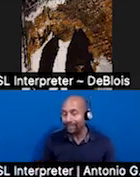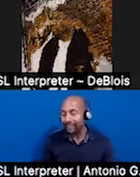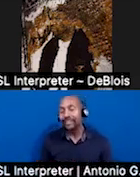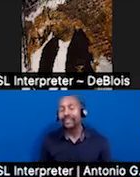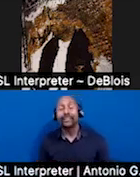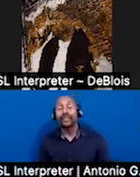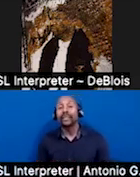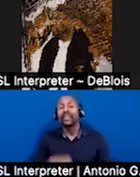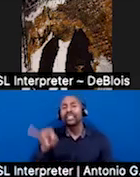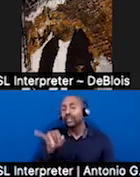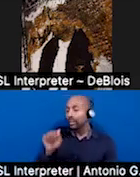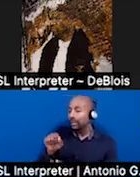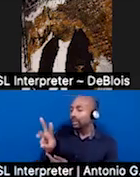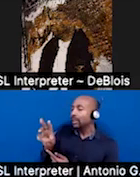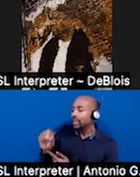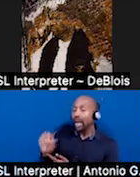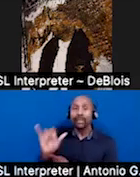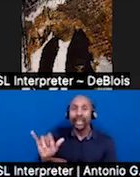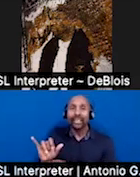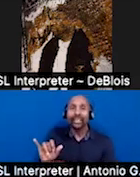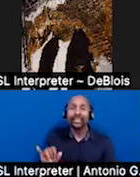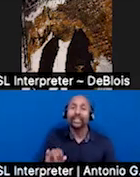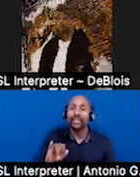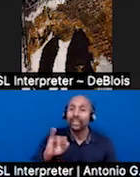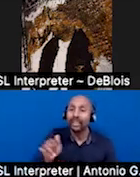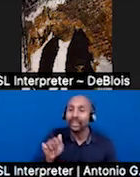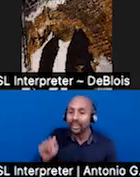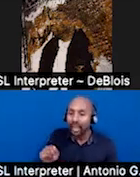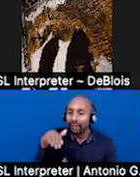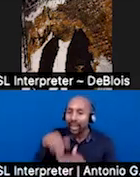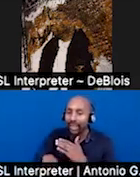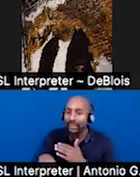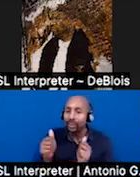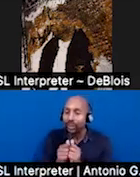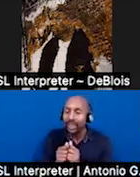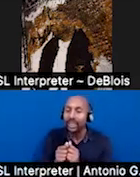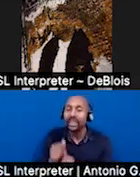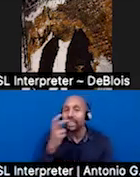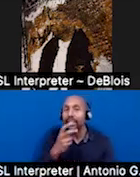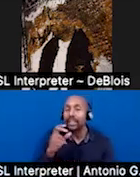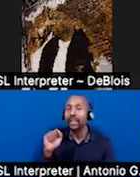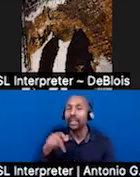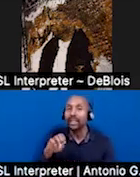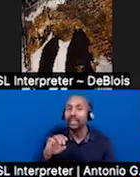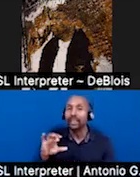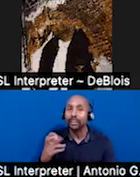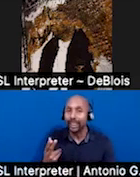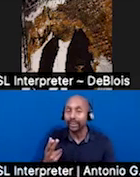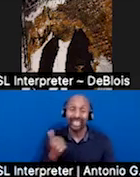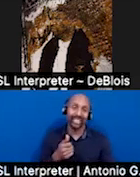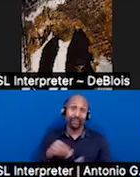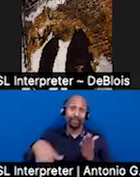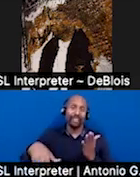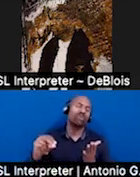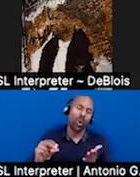And JAWS is the job access with speech, and for now it's not super expensive, but